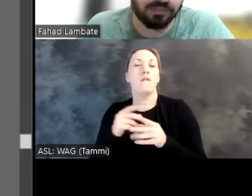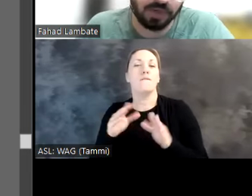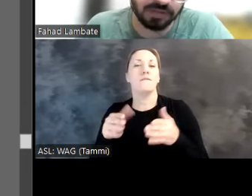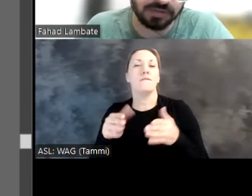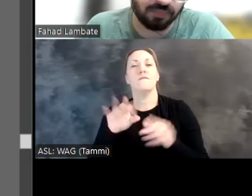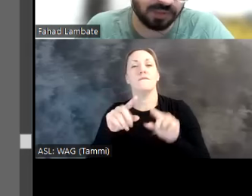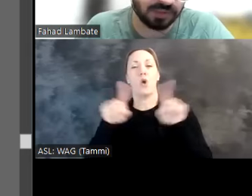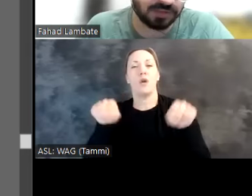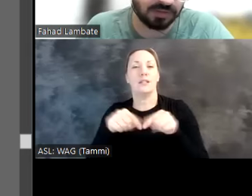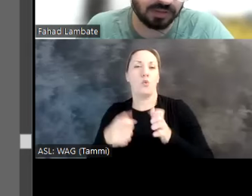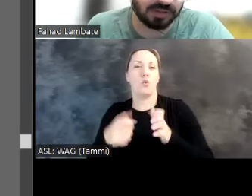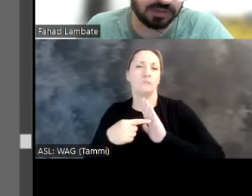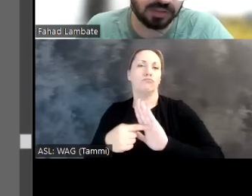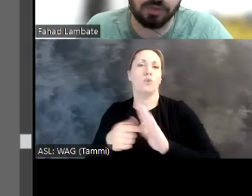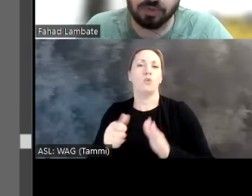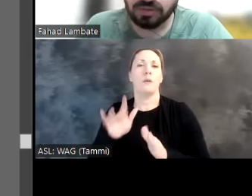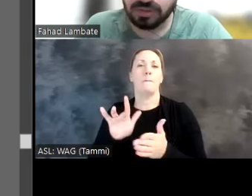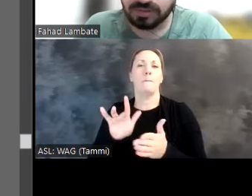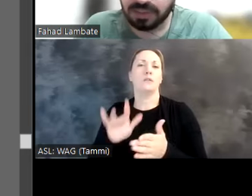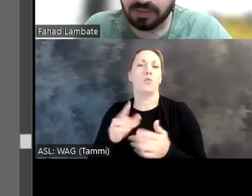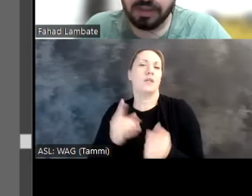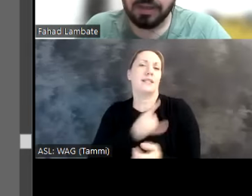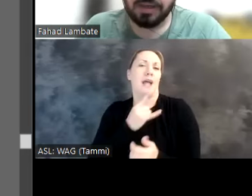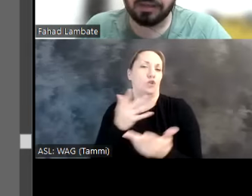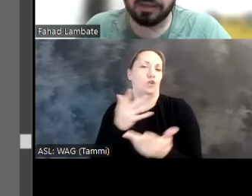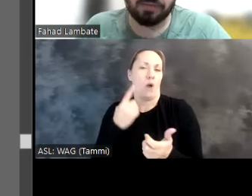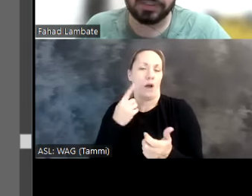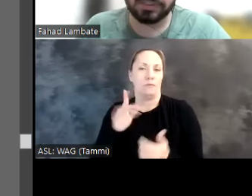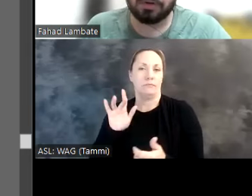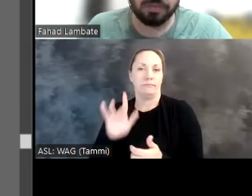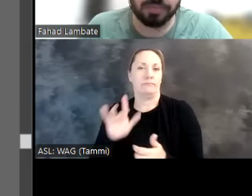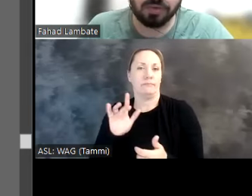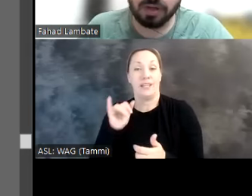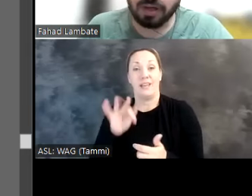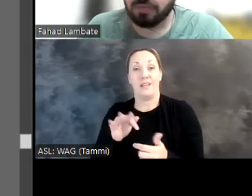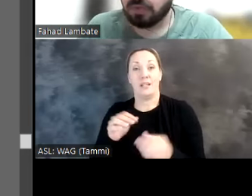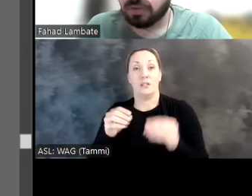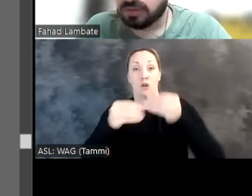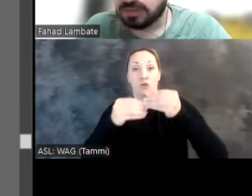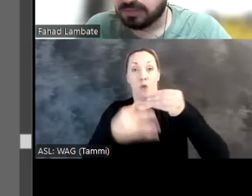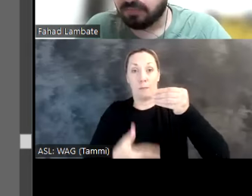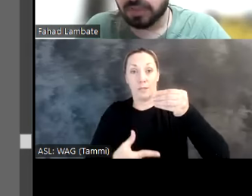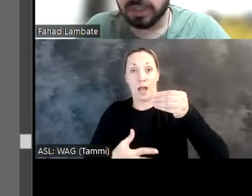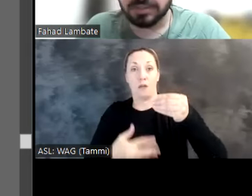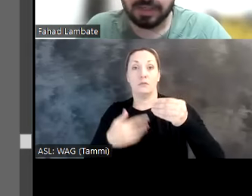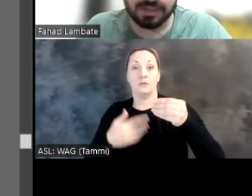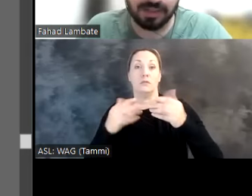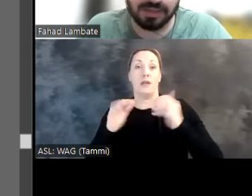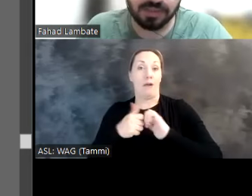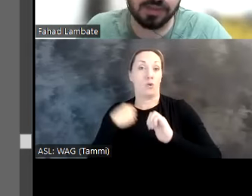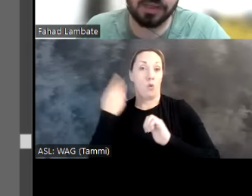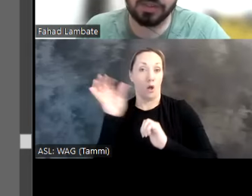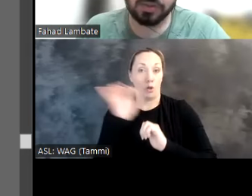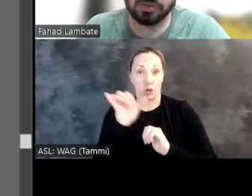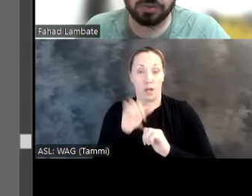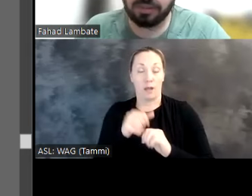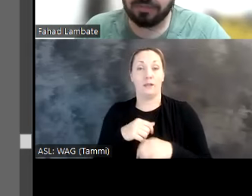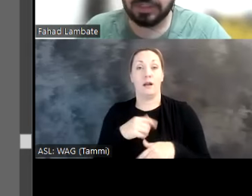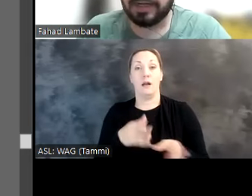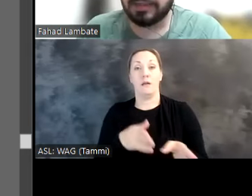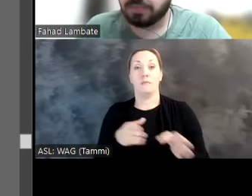button, what is the focus style you want to display. If it's a drop down, how you want to display for that select element.